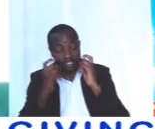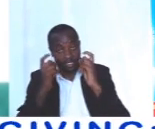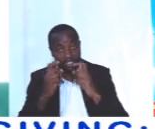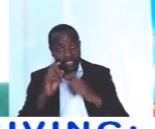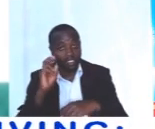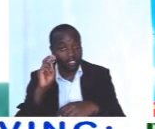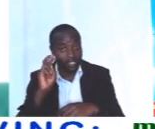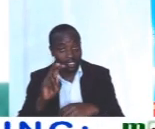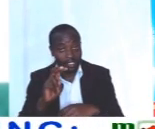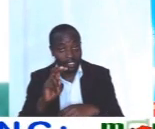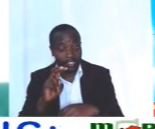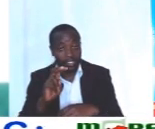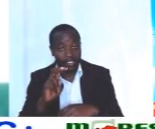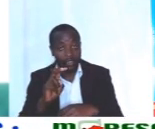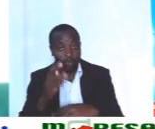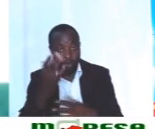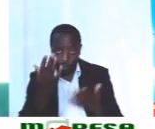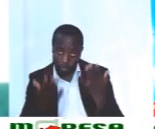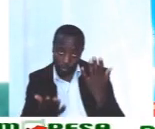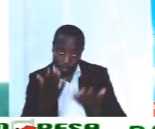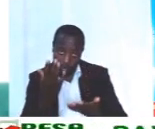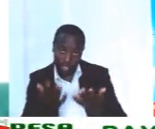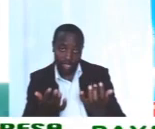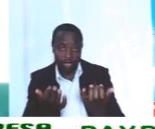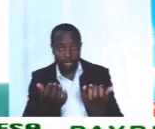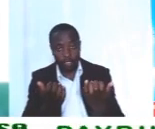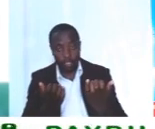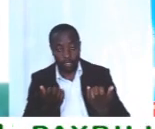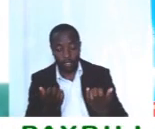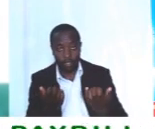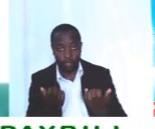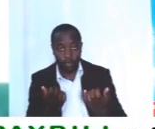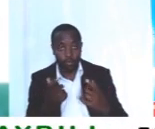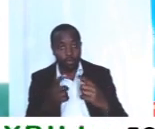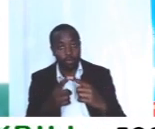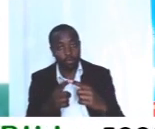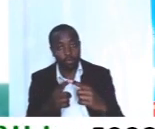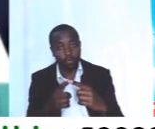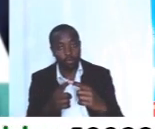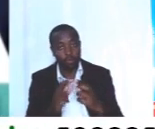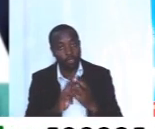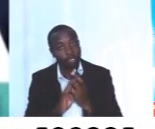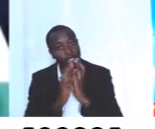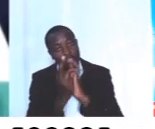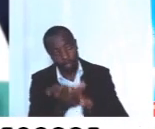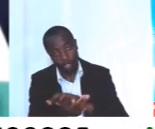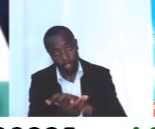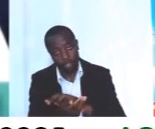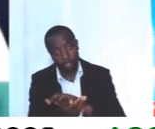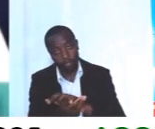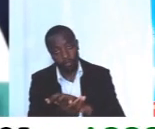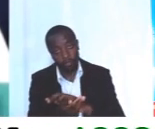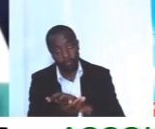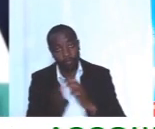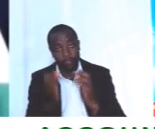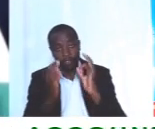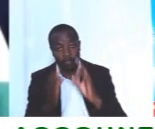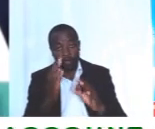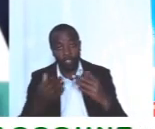then we may need to repent. If then there is